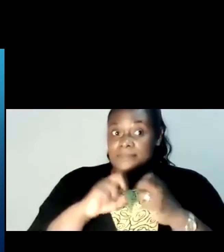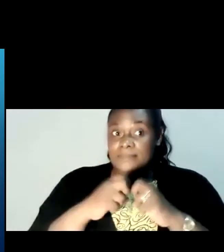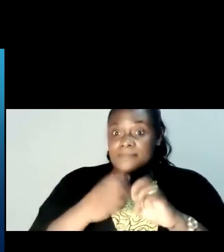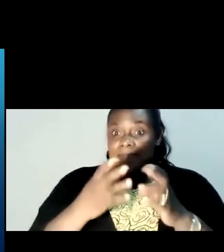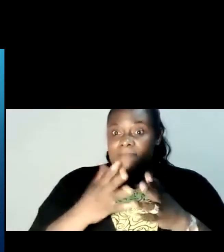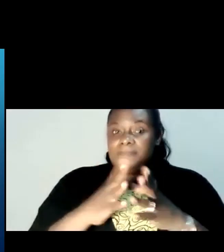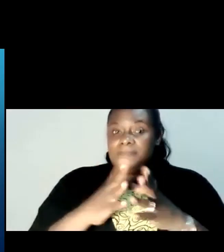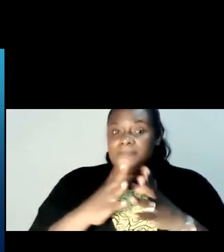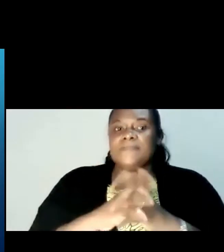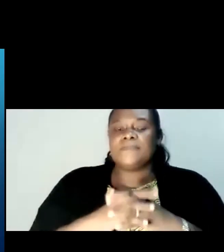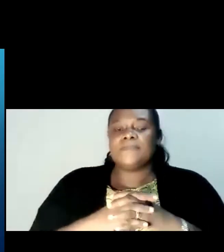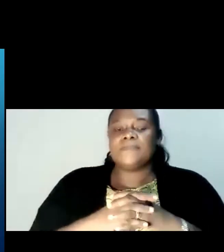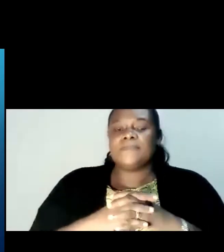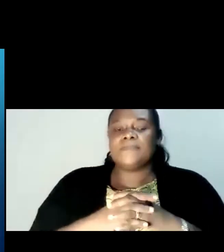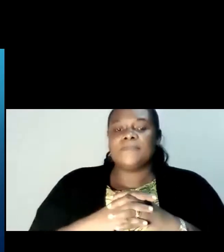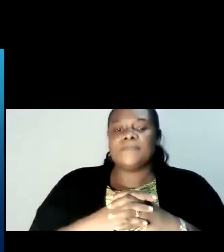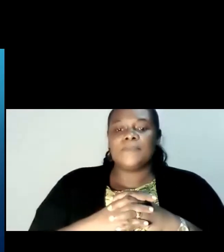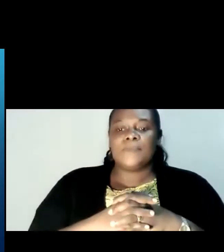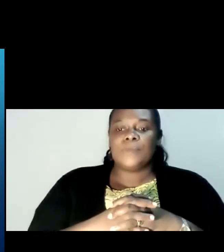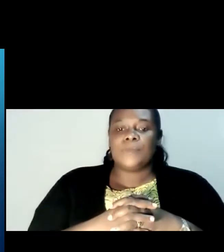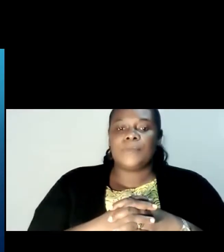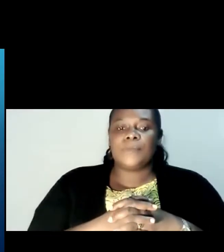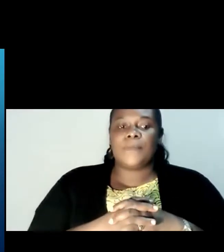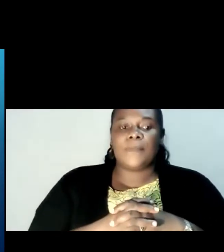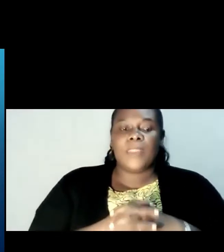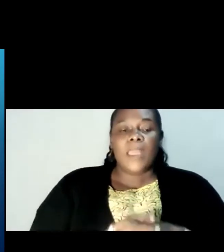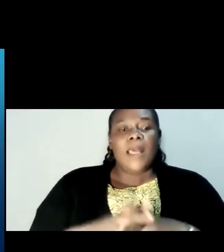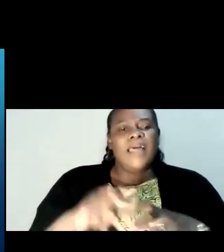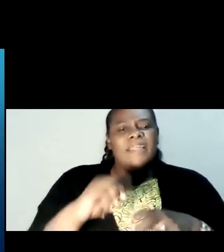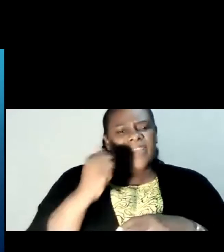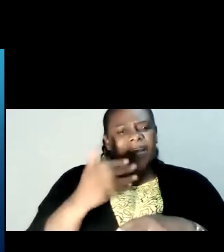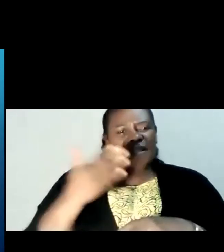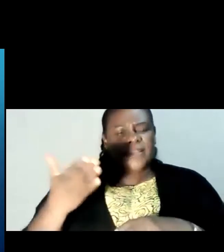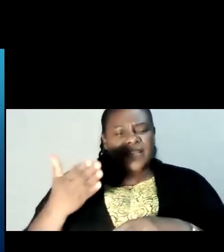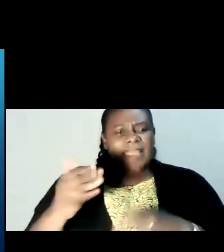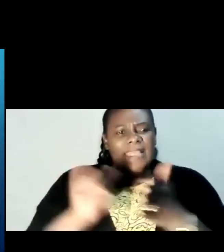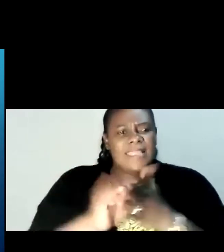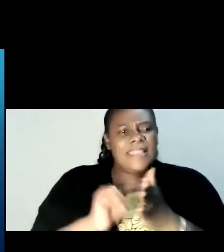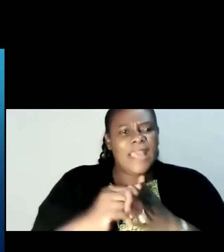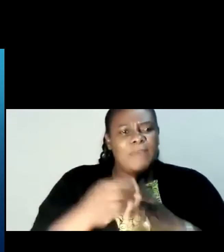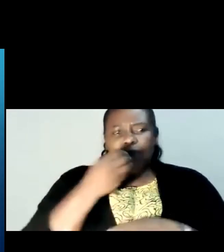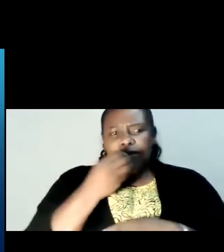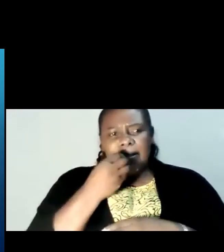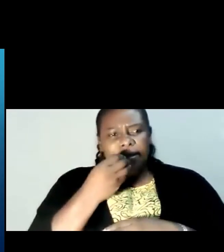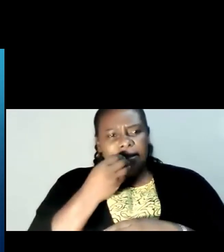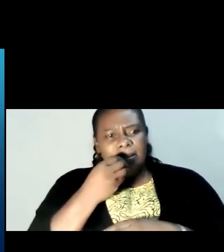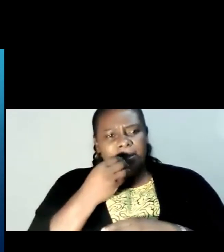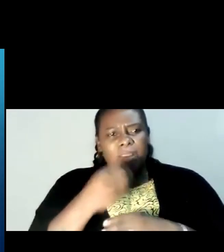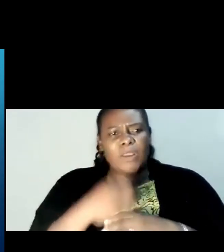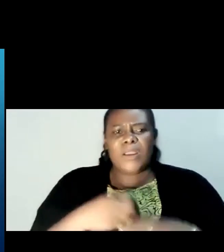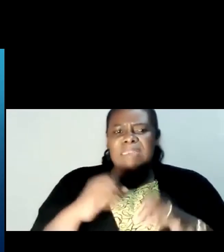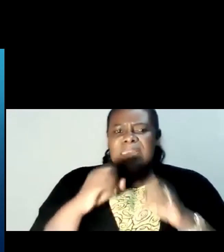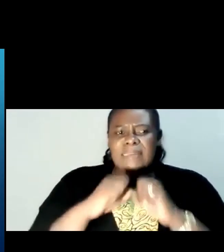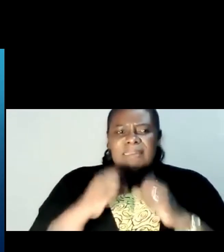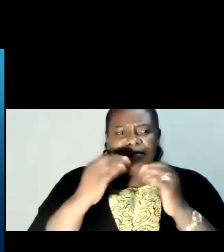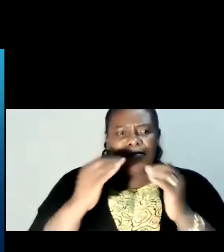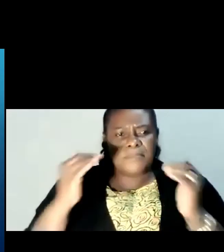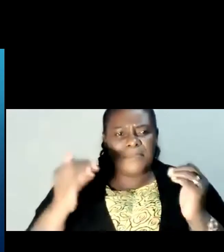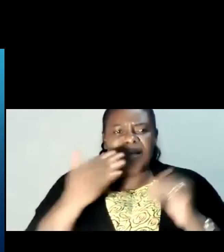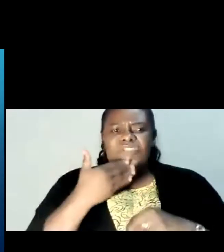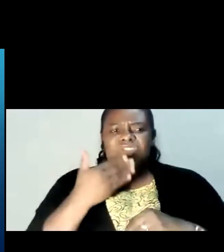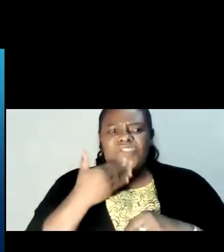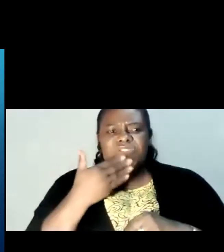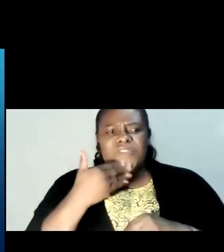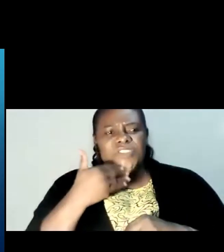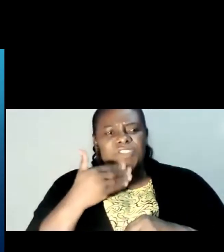The other thing that we tend to eat a lot of in Barbados are sugary foods. Or should